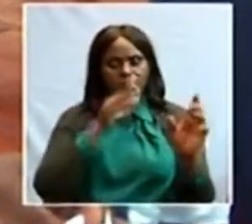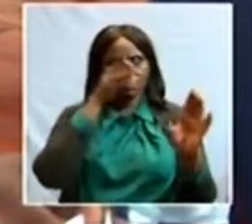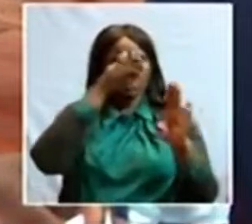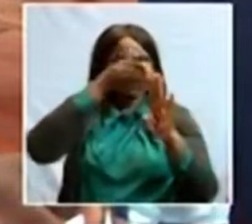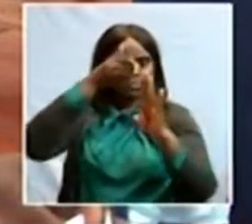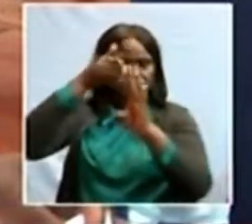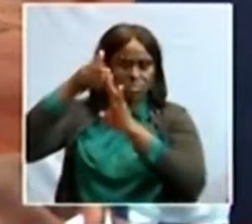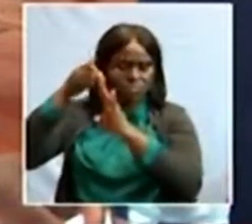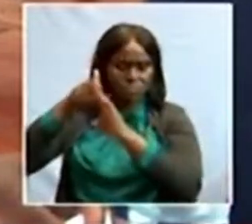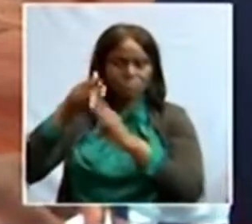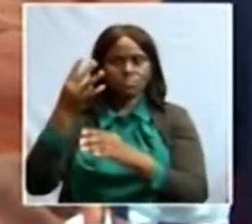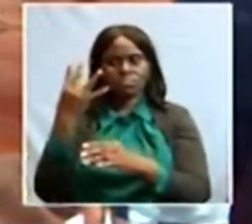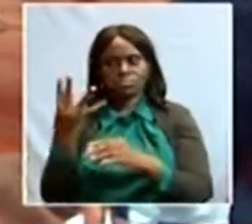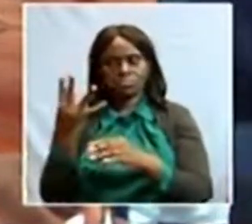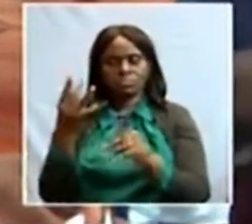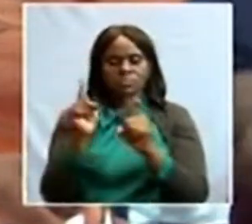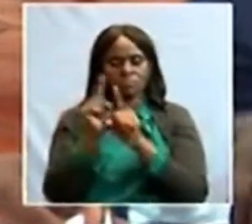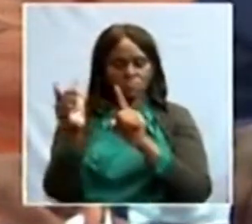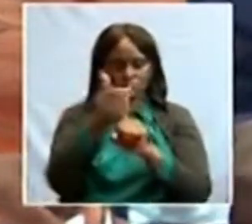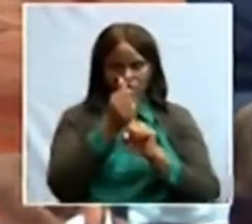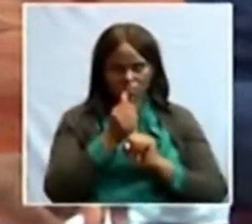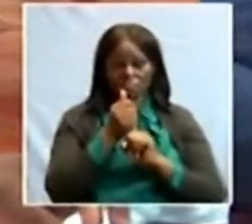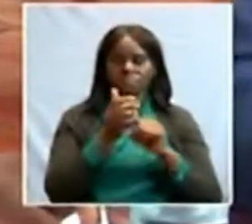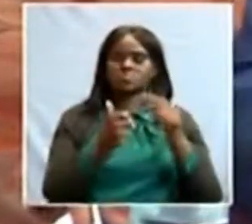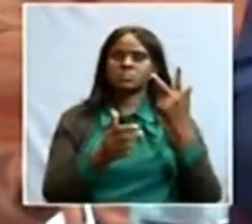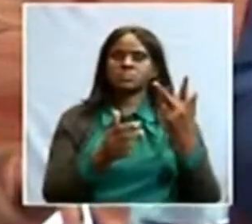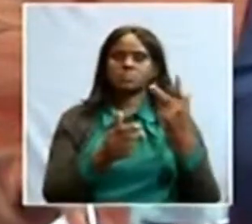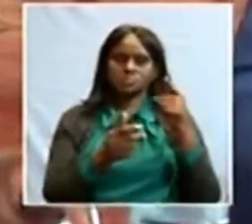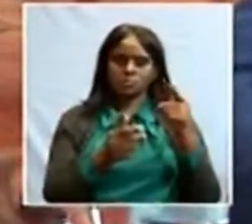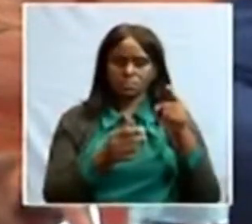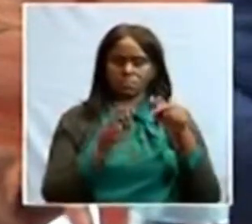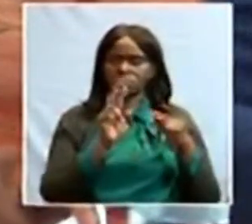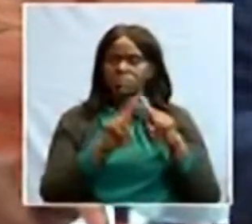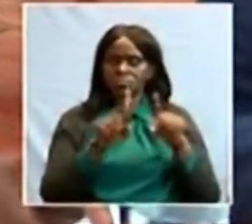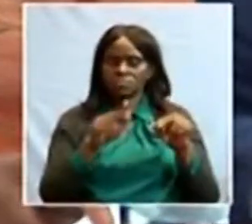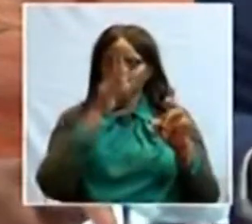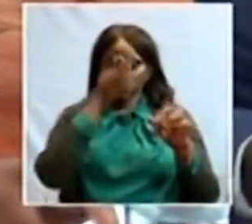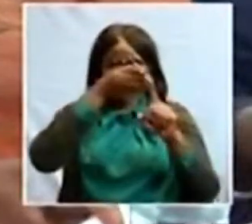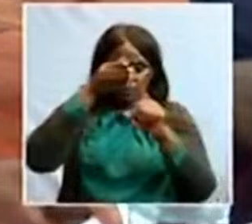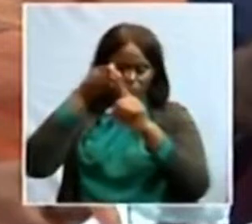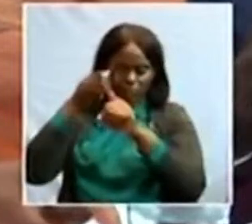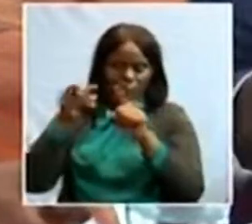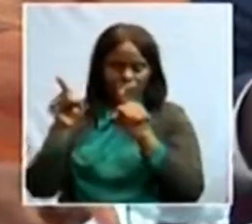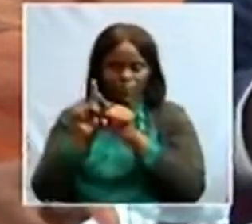annual target was 4, then achieved 3. On this one, Chair, the target was not